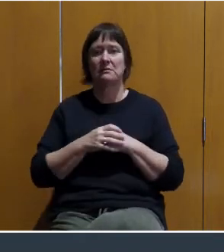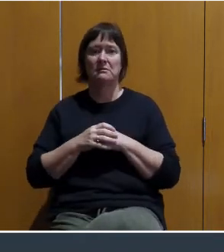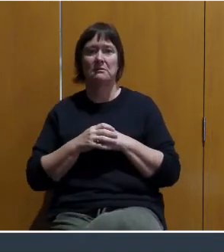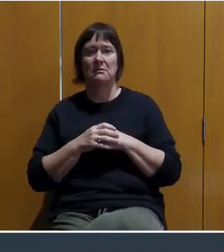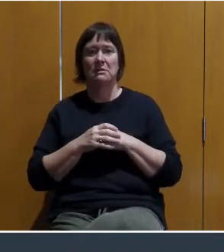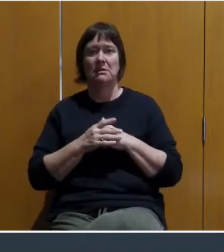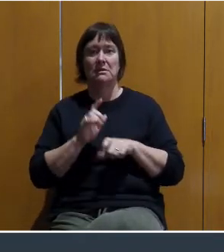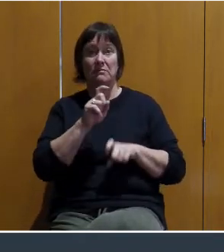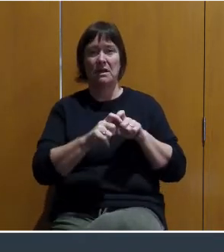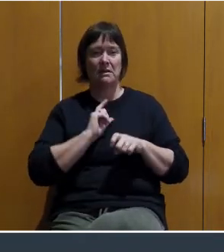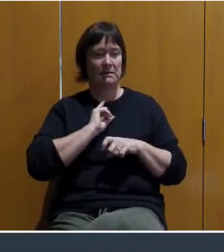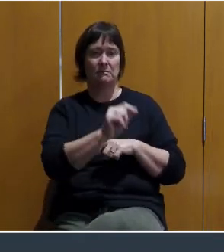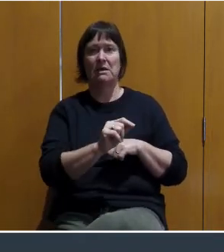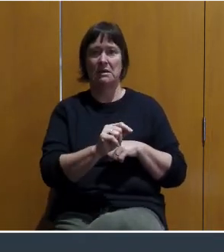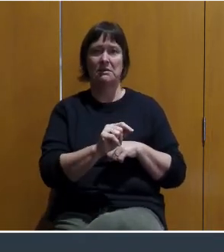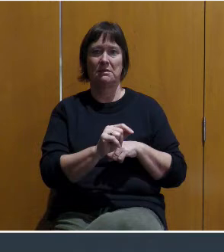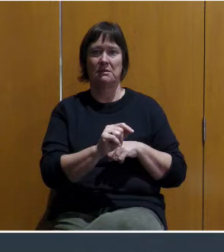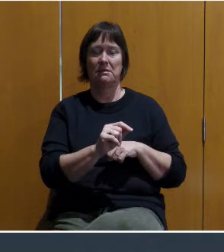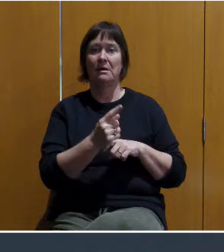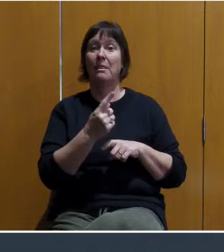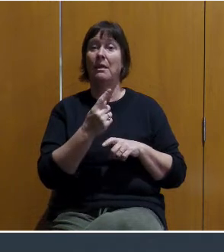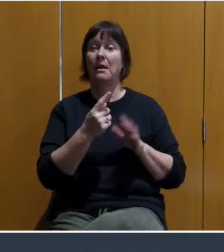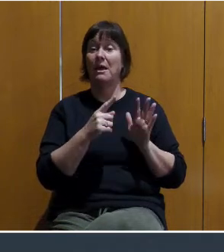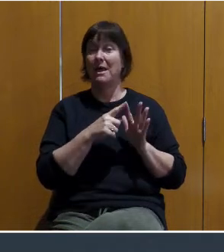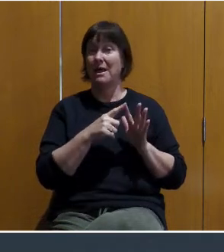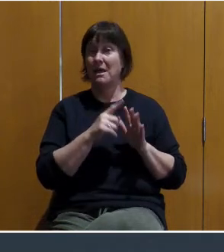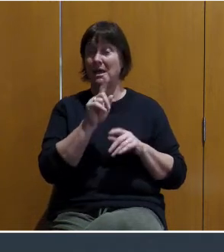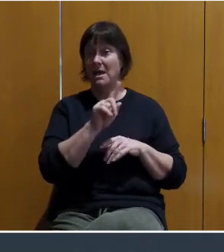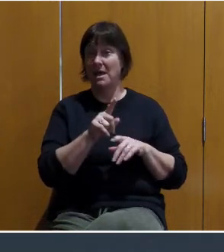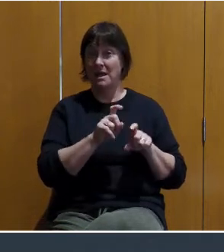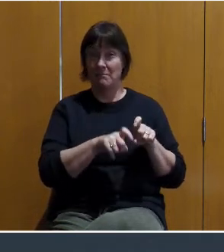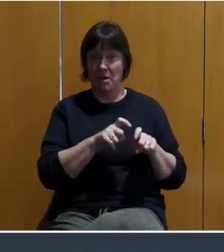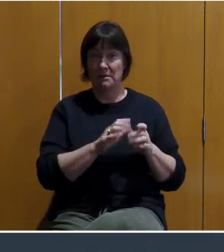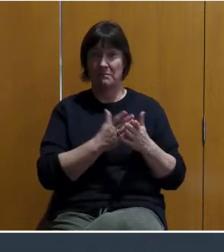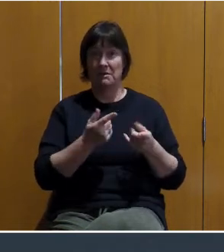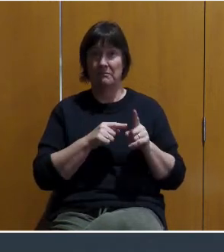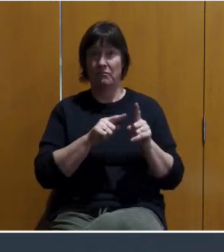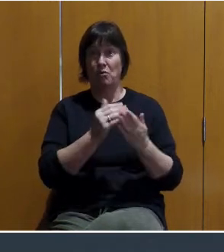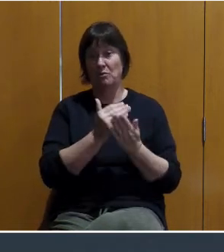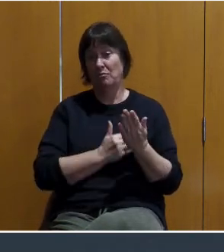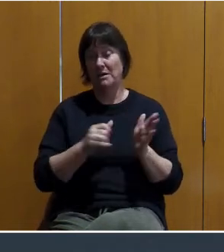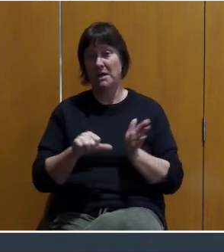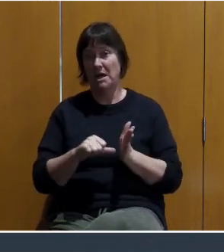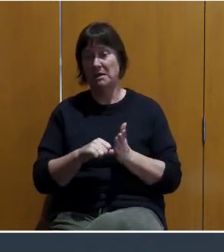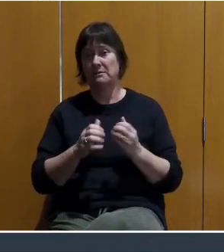speed of some cyclists, especially e-bikes, makes conforming to requirements difficult.